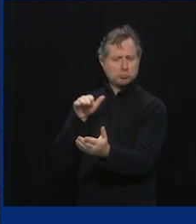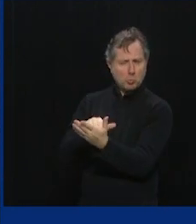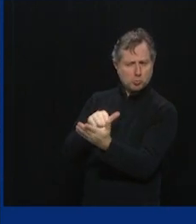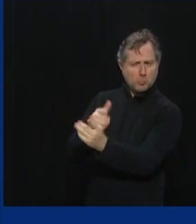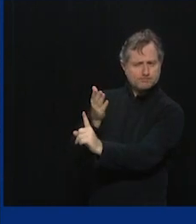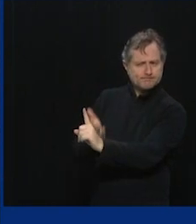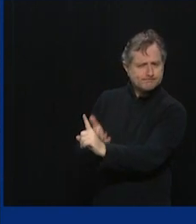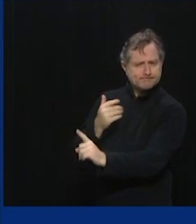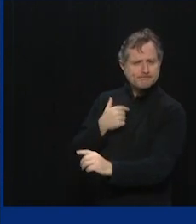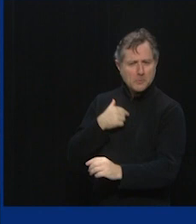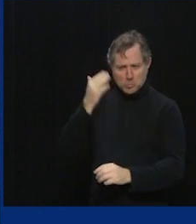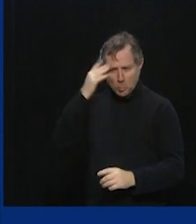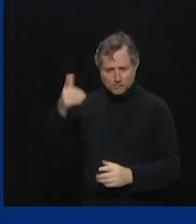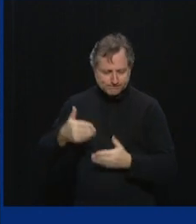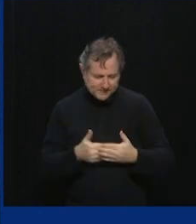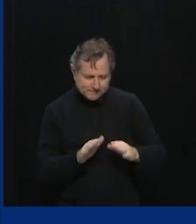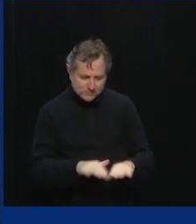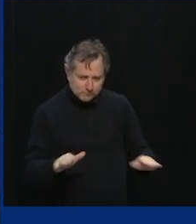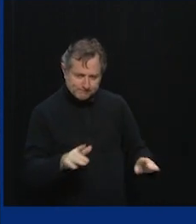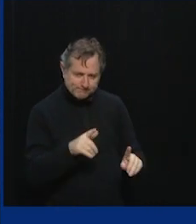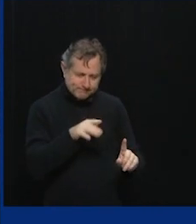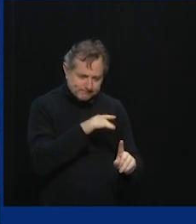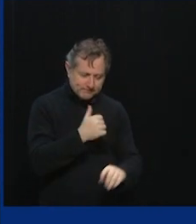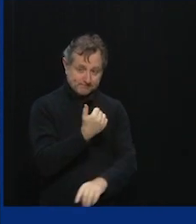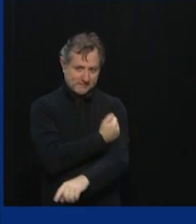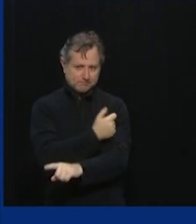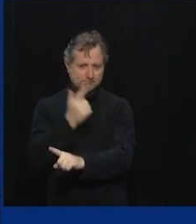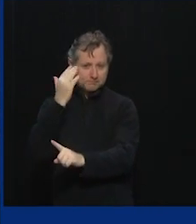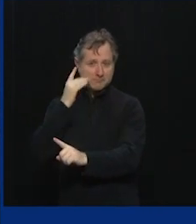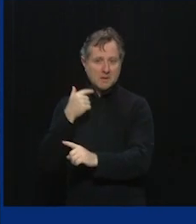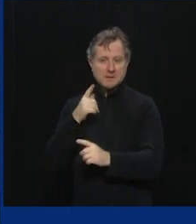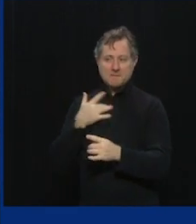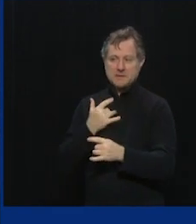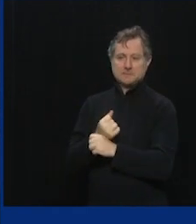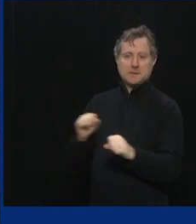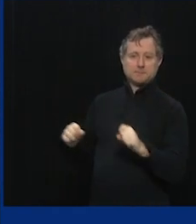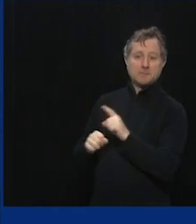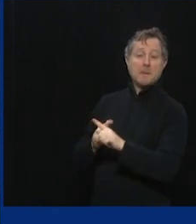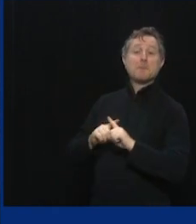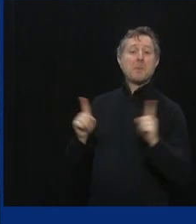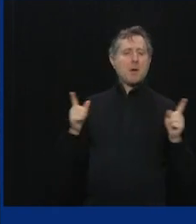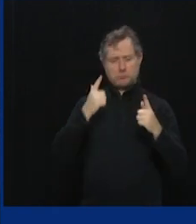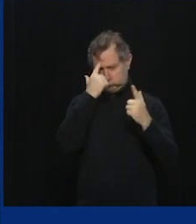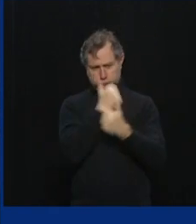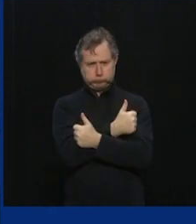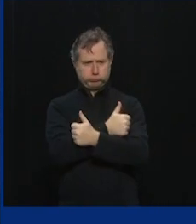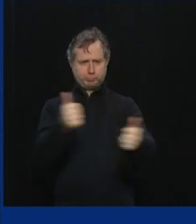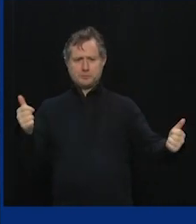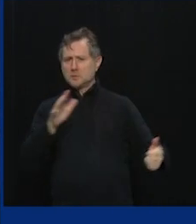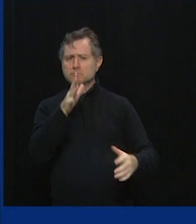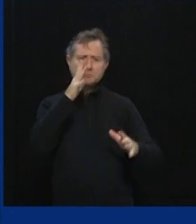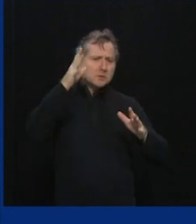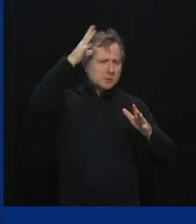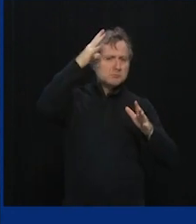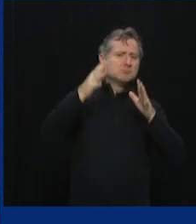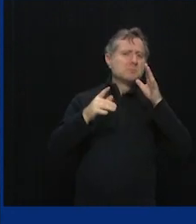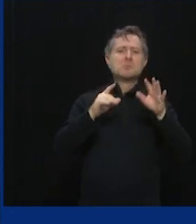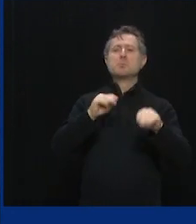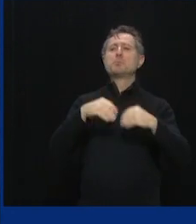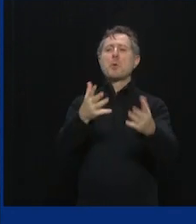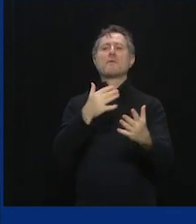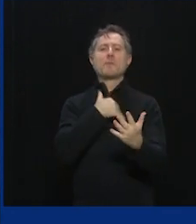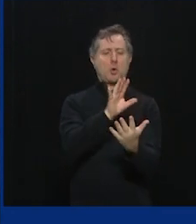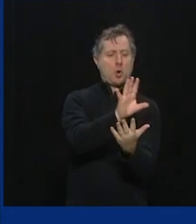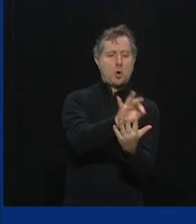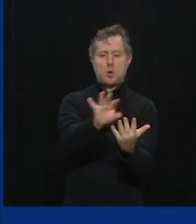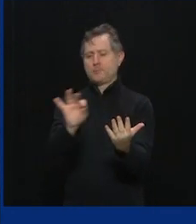were newborns than I probably would going elsewhere, but I'm going to leave that open to everybody. We're going to create options for everyone. So I'm just saying,